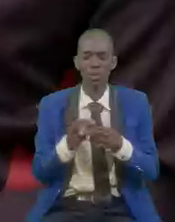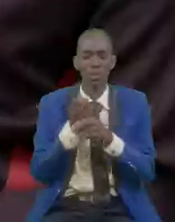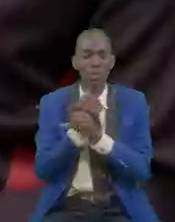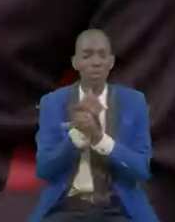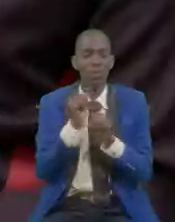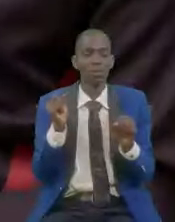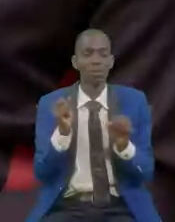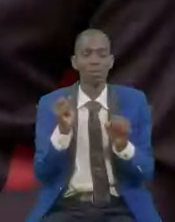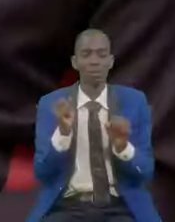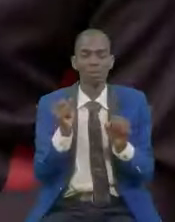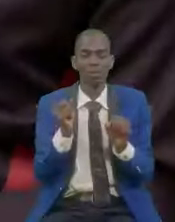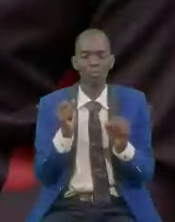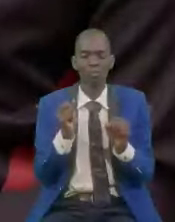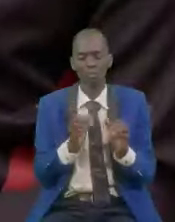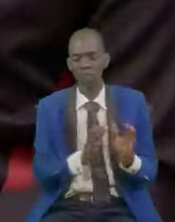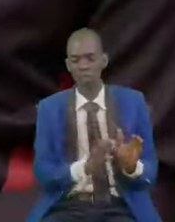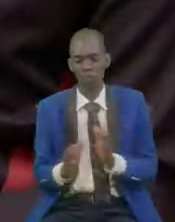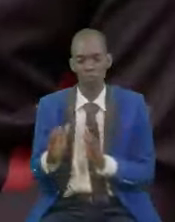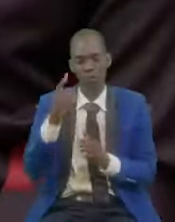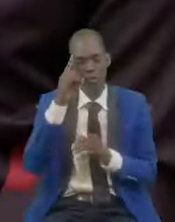Salvation available for everyone.